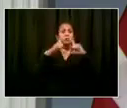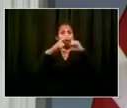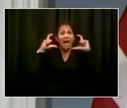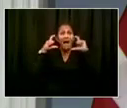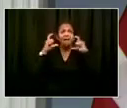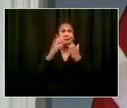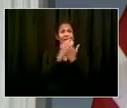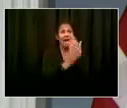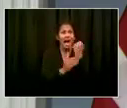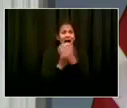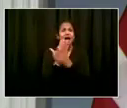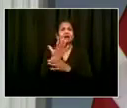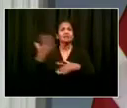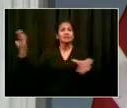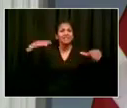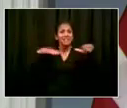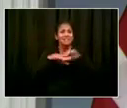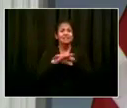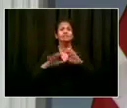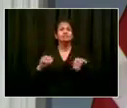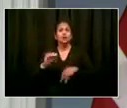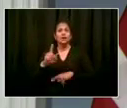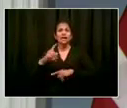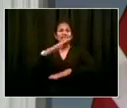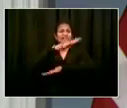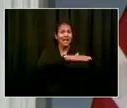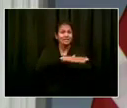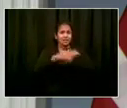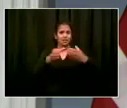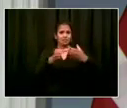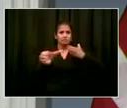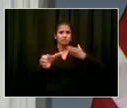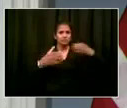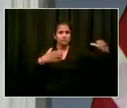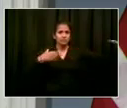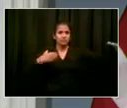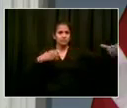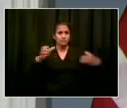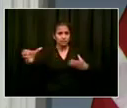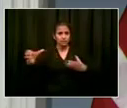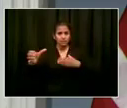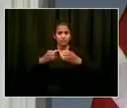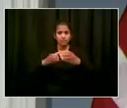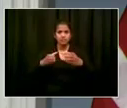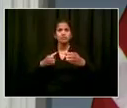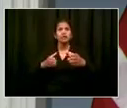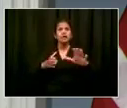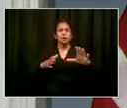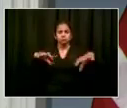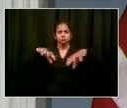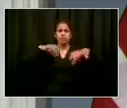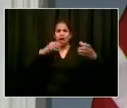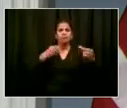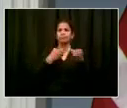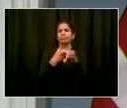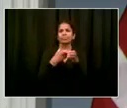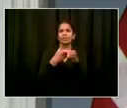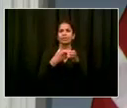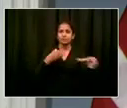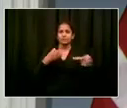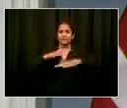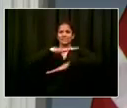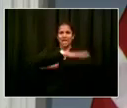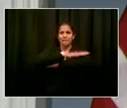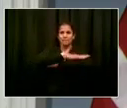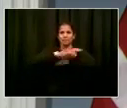least 6 feet, making sure that people are wearing their masks and face coverings except when they're unable to because they're eating